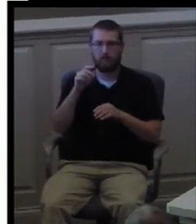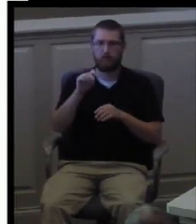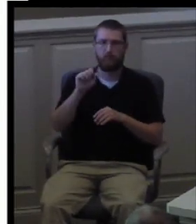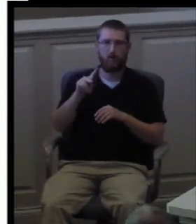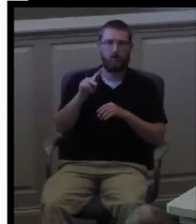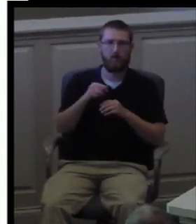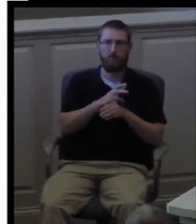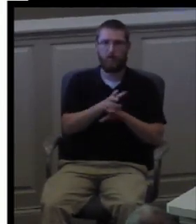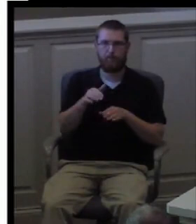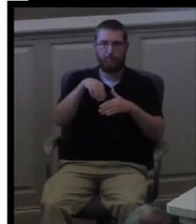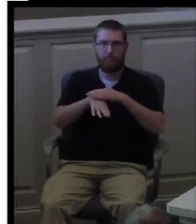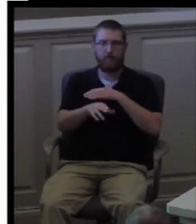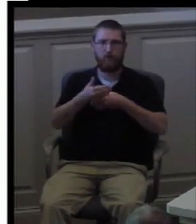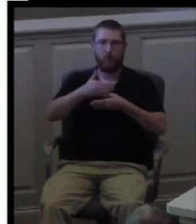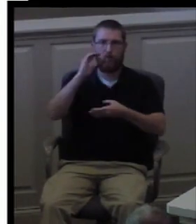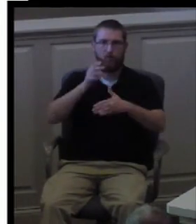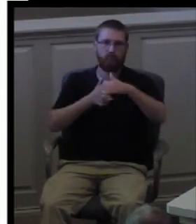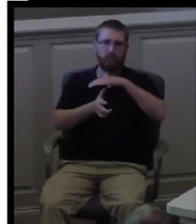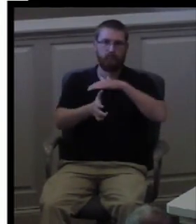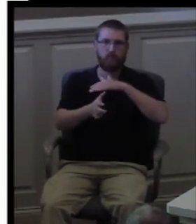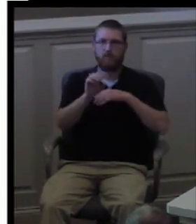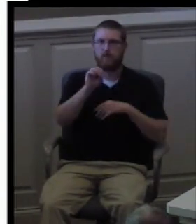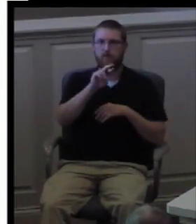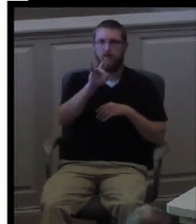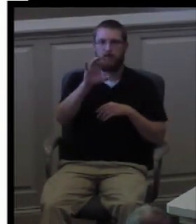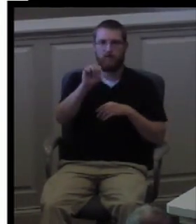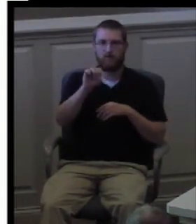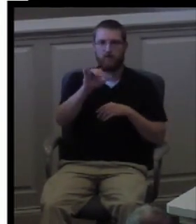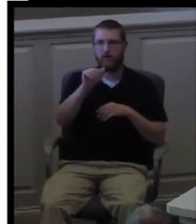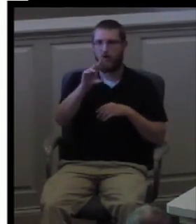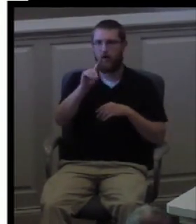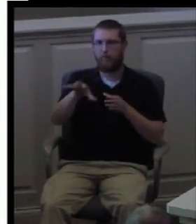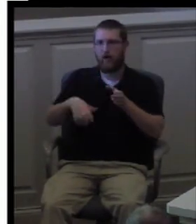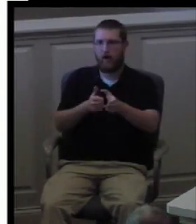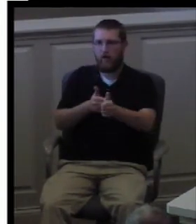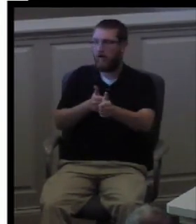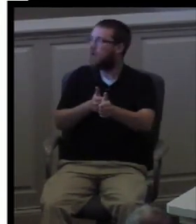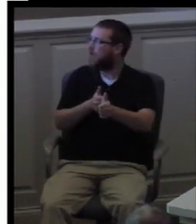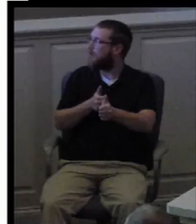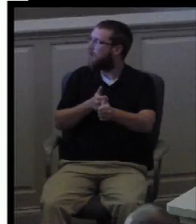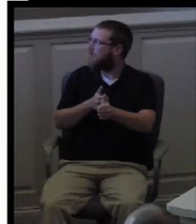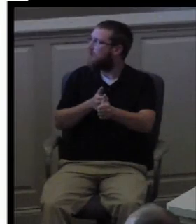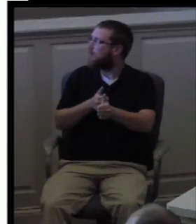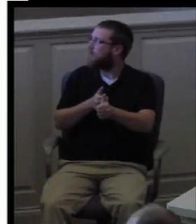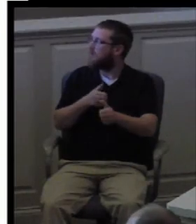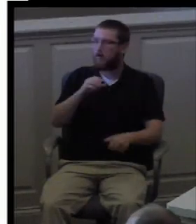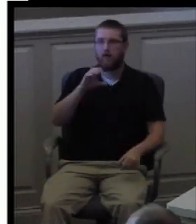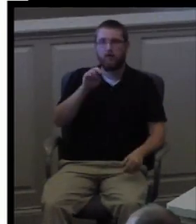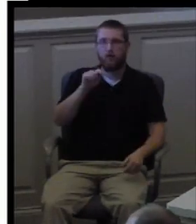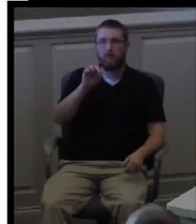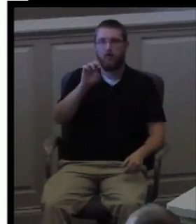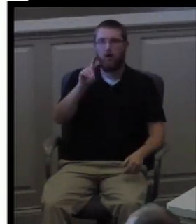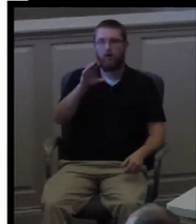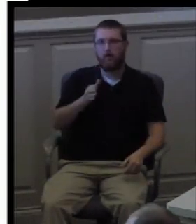here. The service yard in the back. And here's this landscaped courtyard I was mentioning